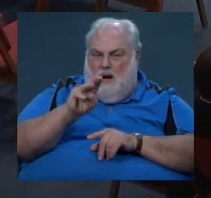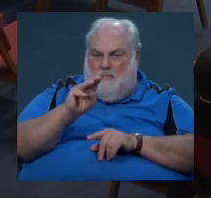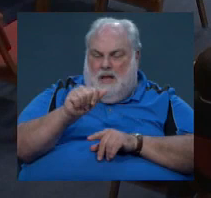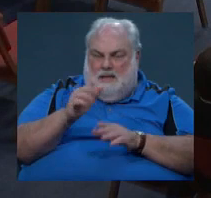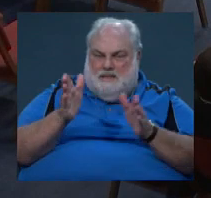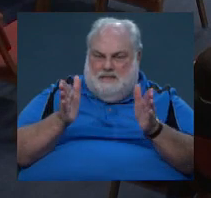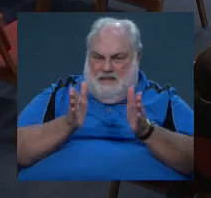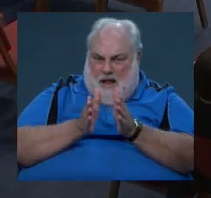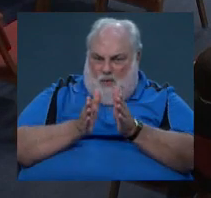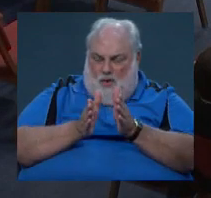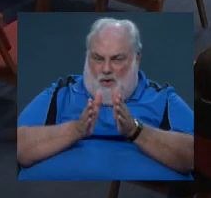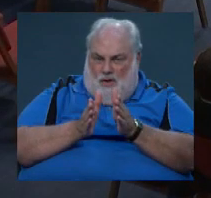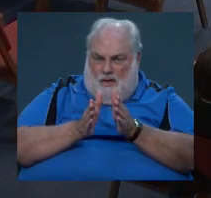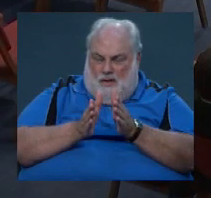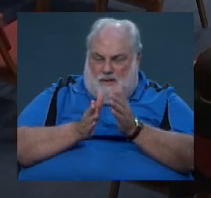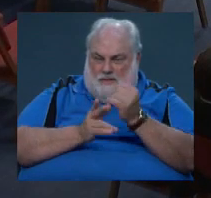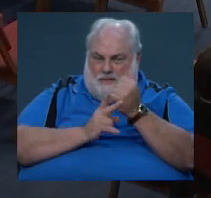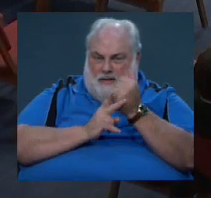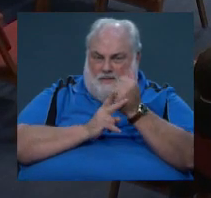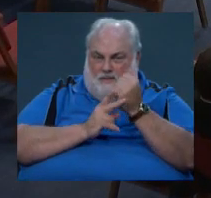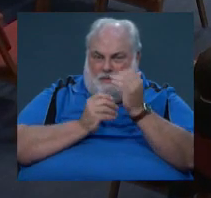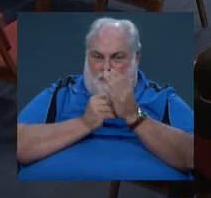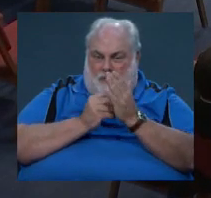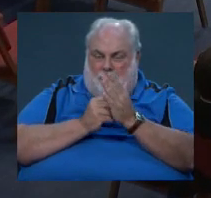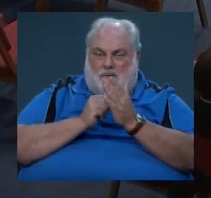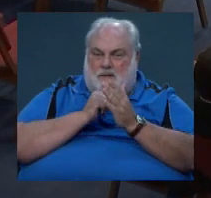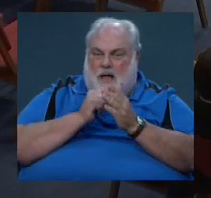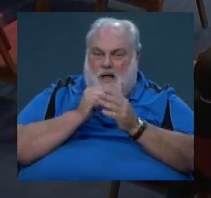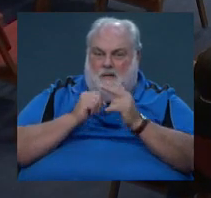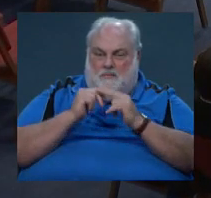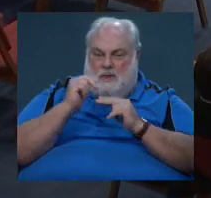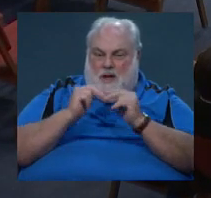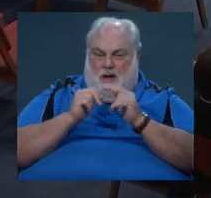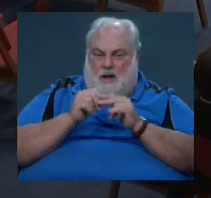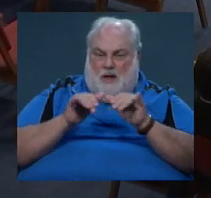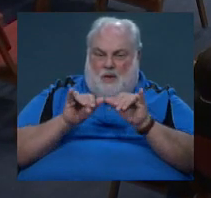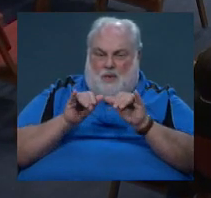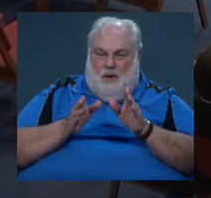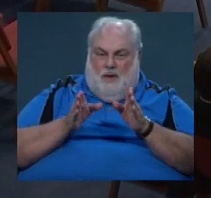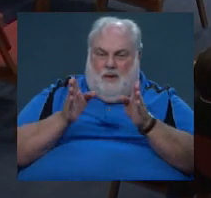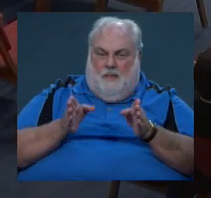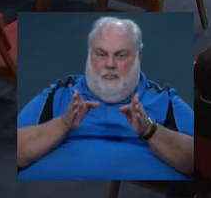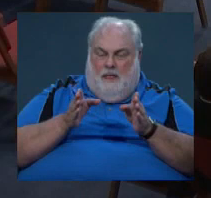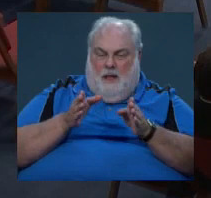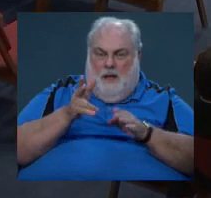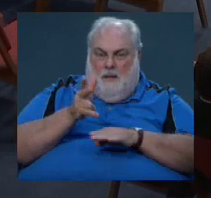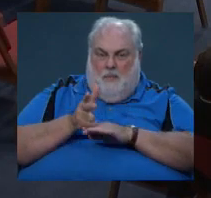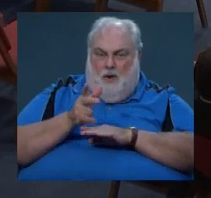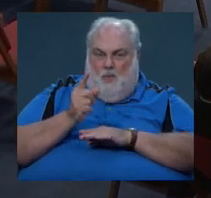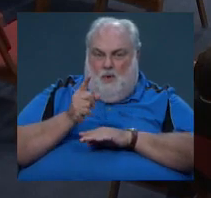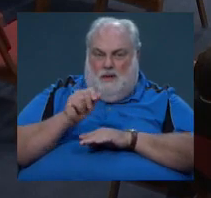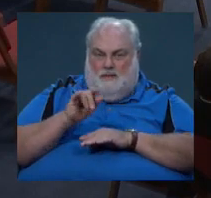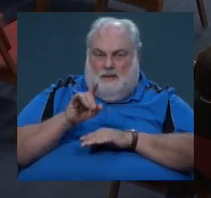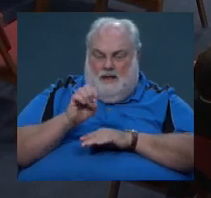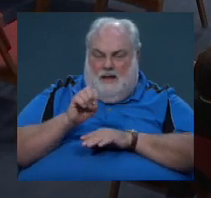narrow. Somebody saved money by not building a wide street. You can only park on 1 side of the street,